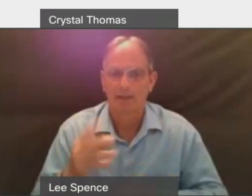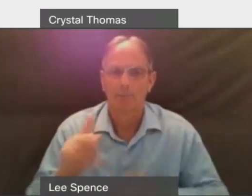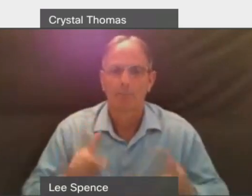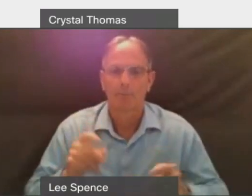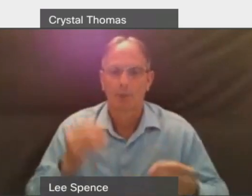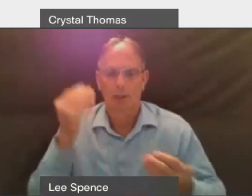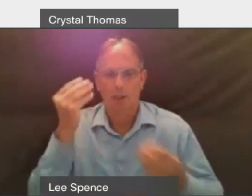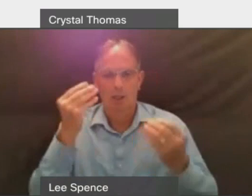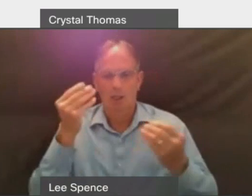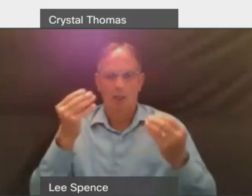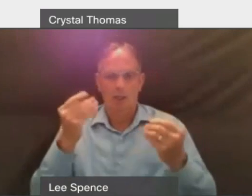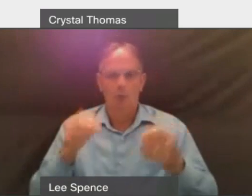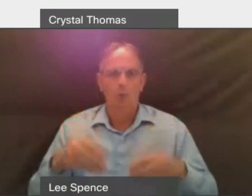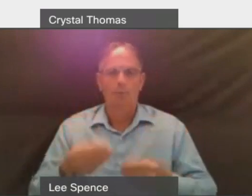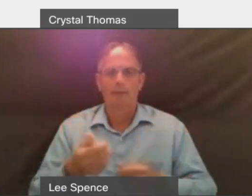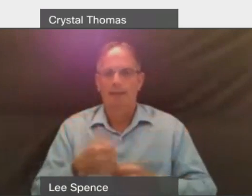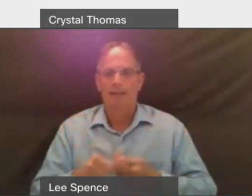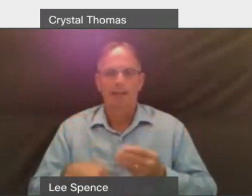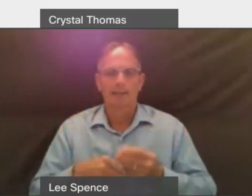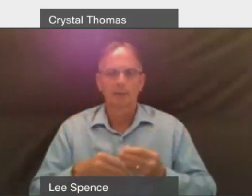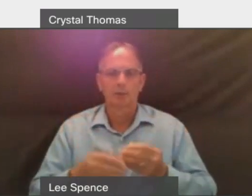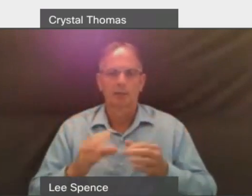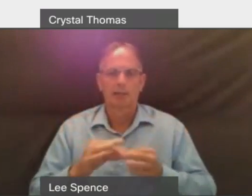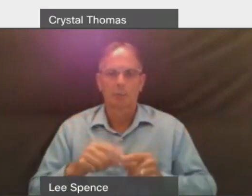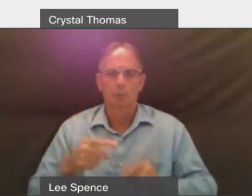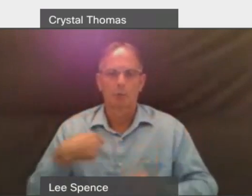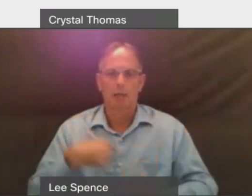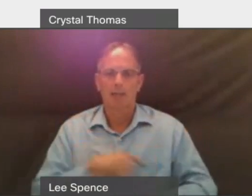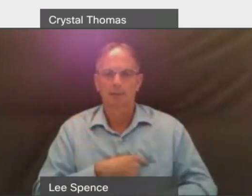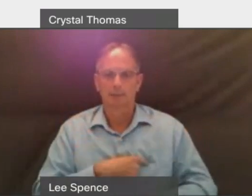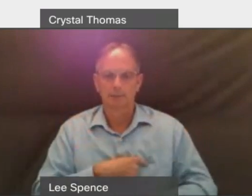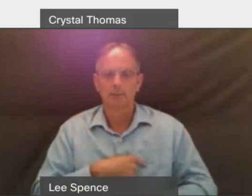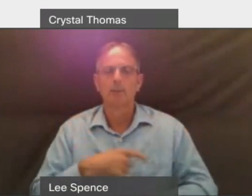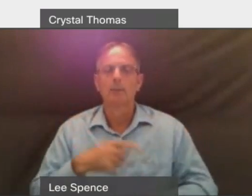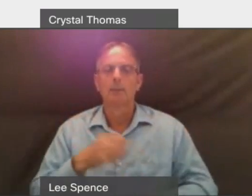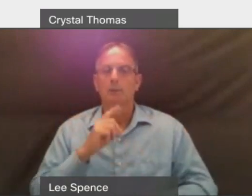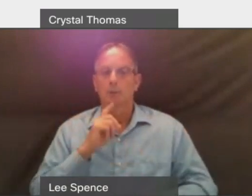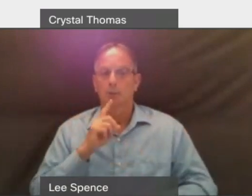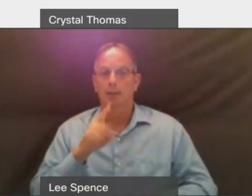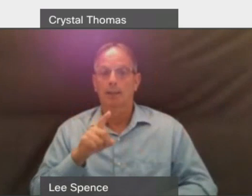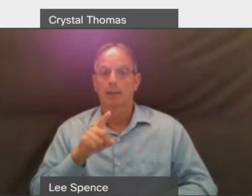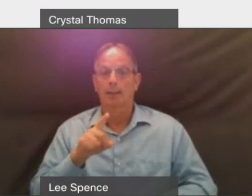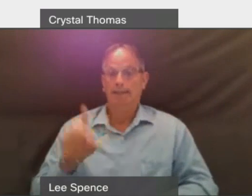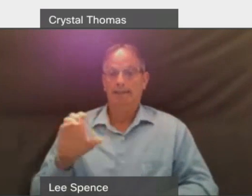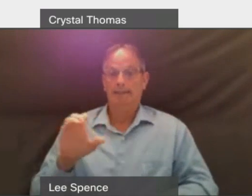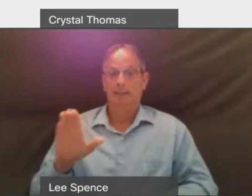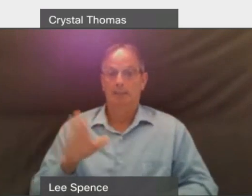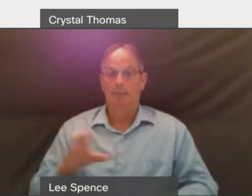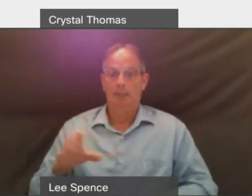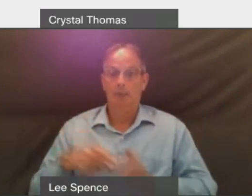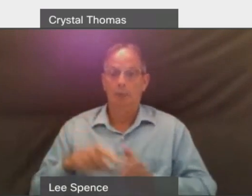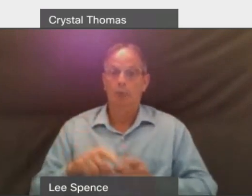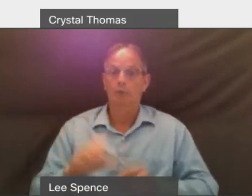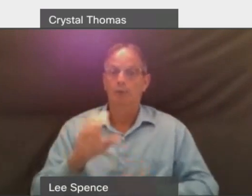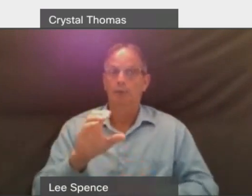bit and provide any additional comments to us. The district's plan is due to CMS by